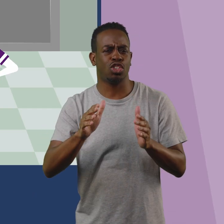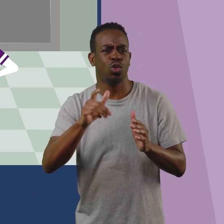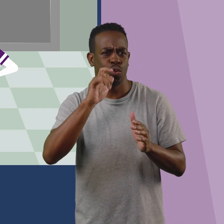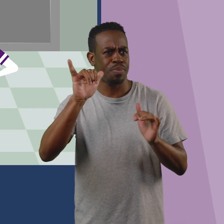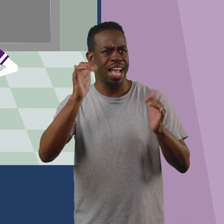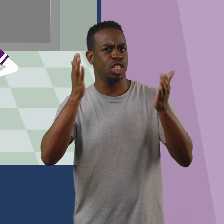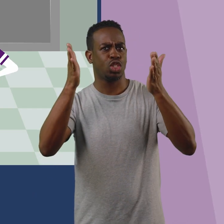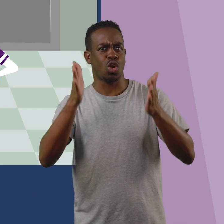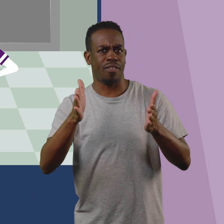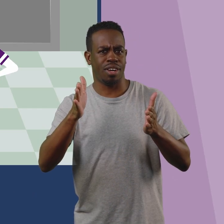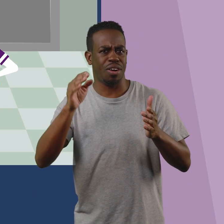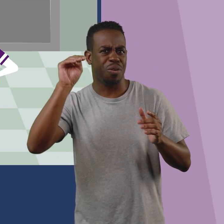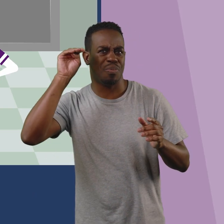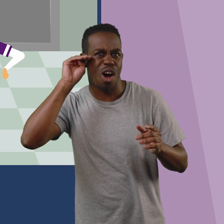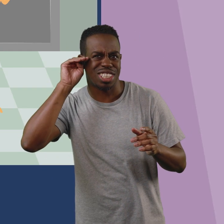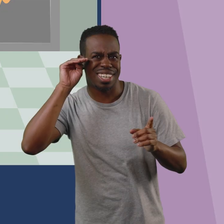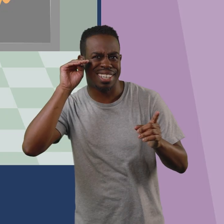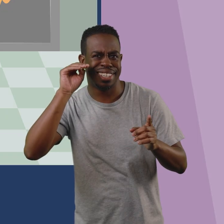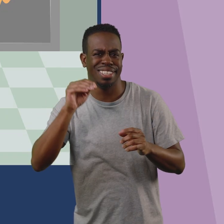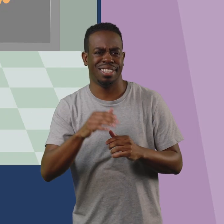actress who plays Yeoman Marsha.